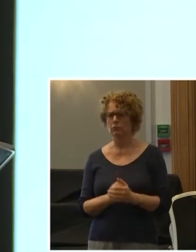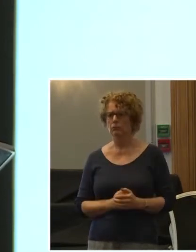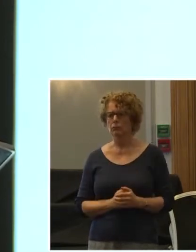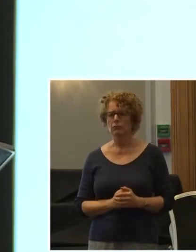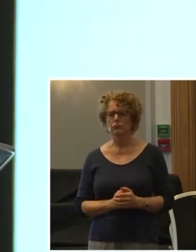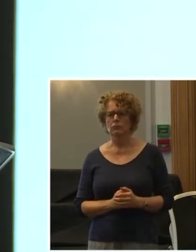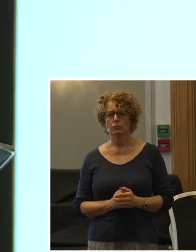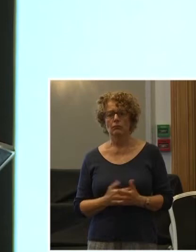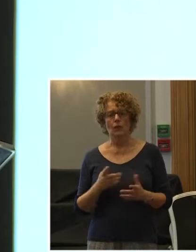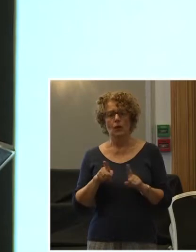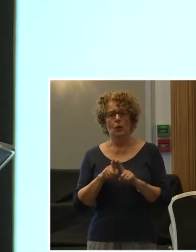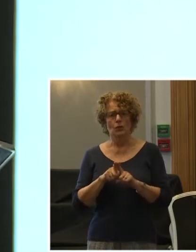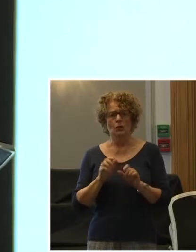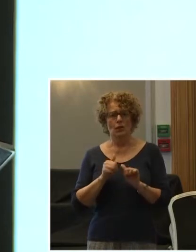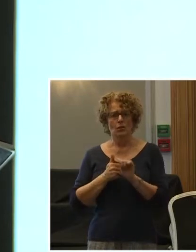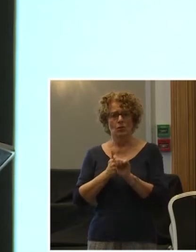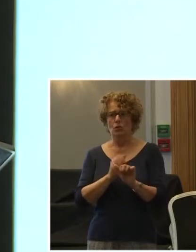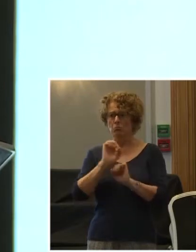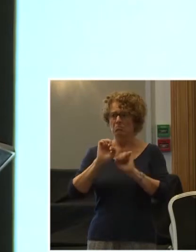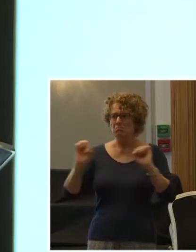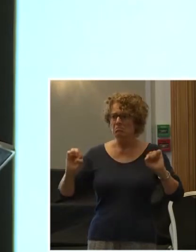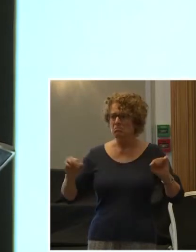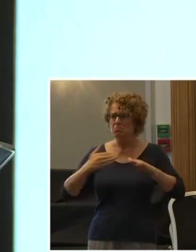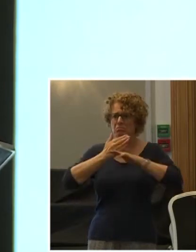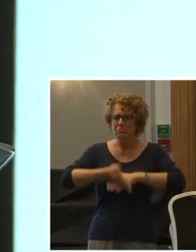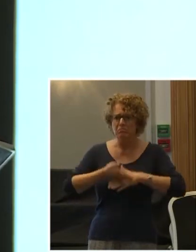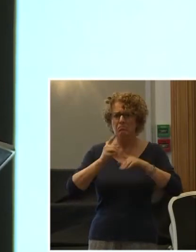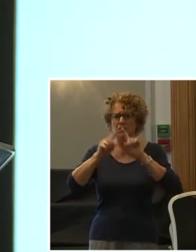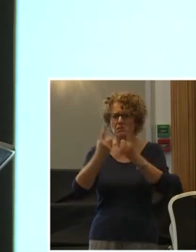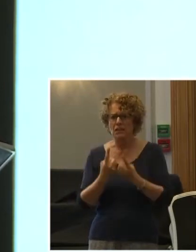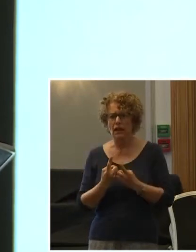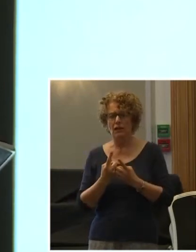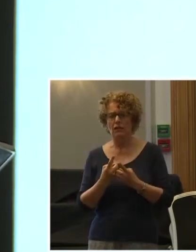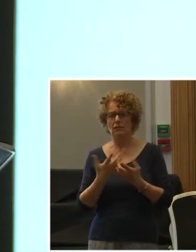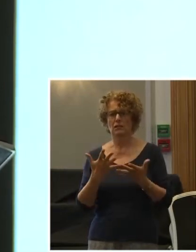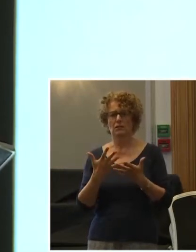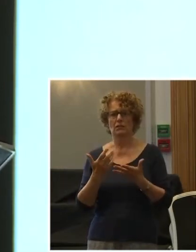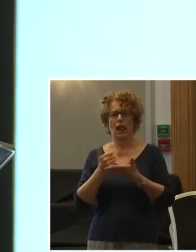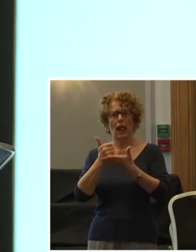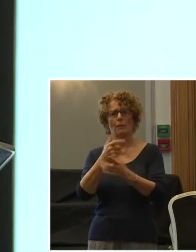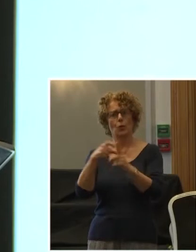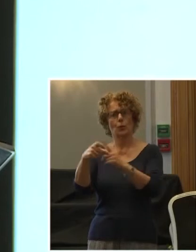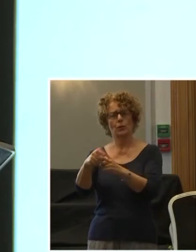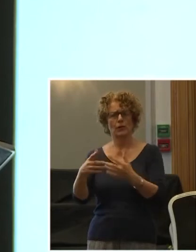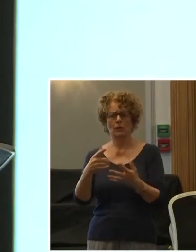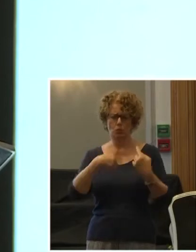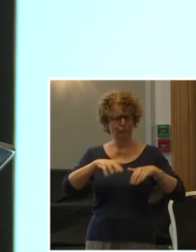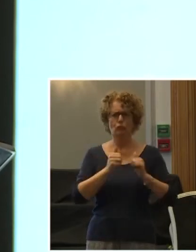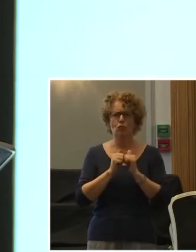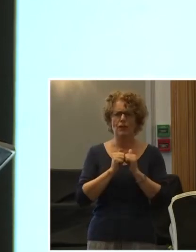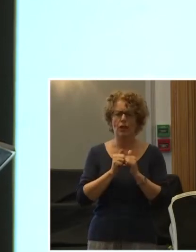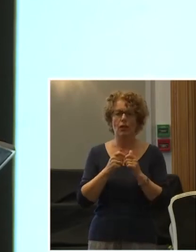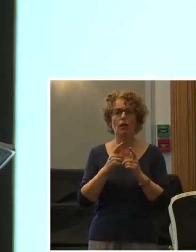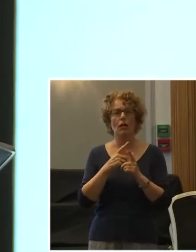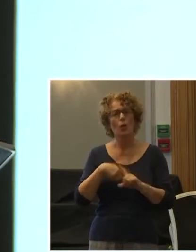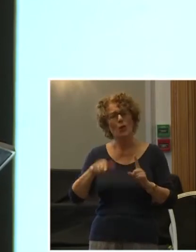today, supporting your endeavours in what you do for our community, for which we are extremely grateful, and we know how